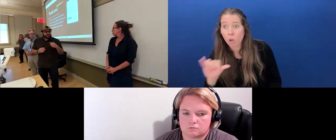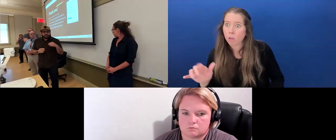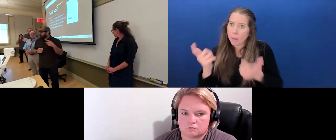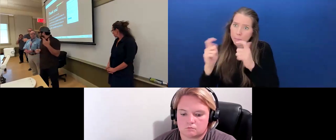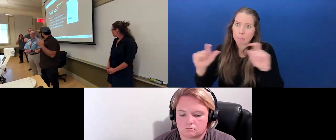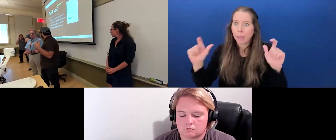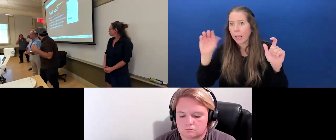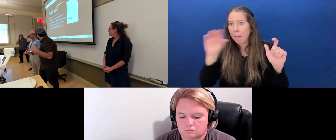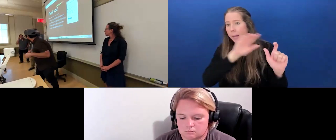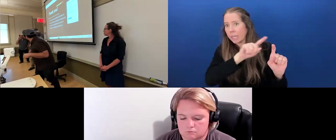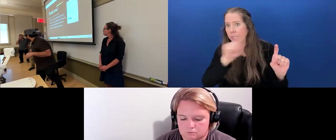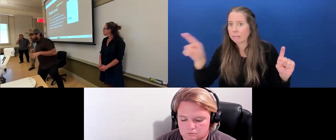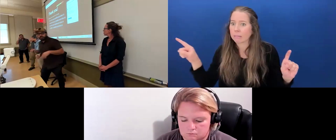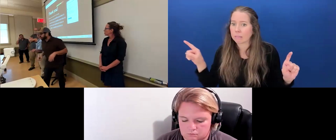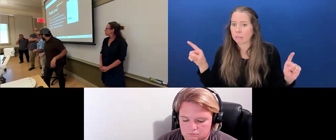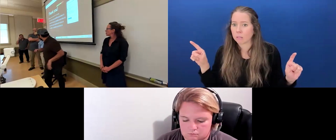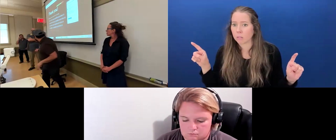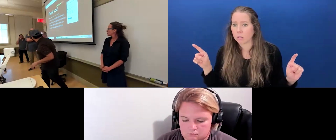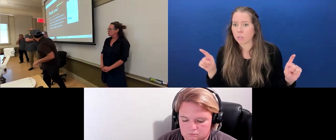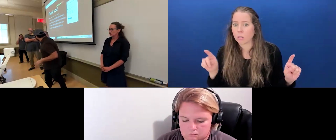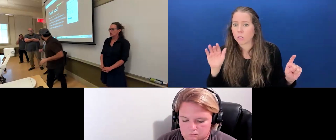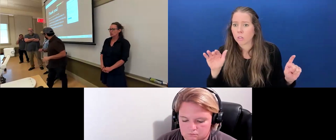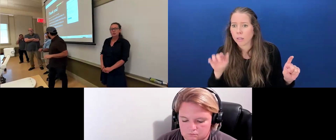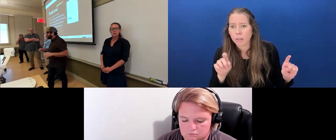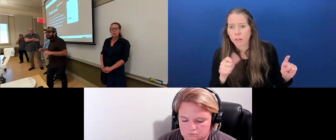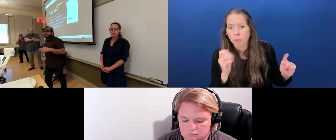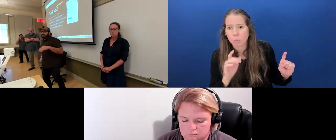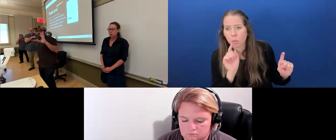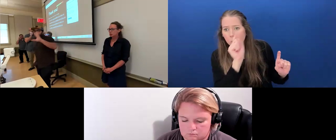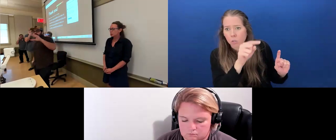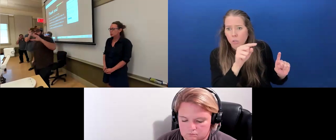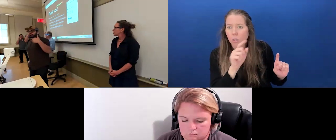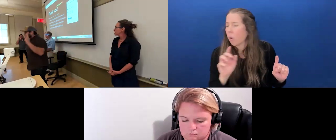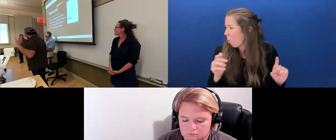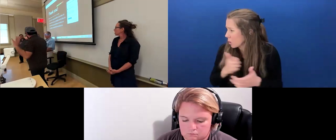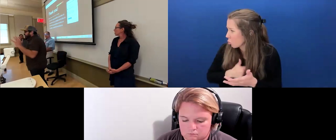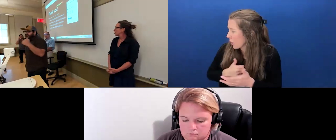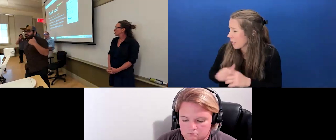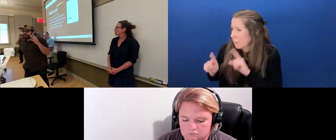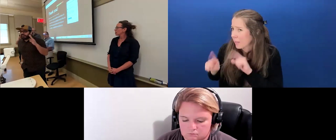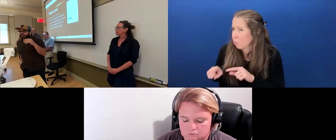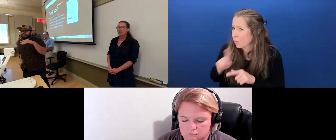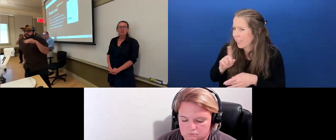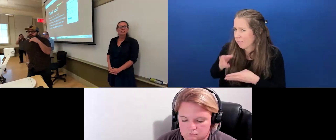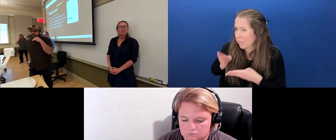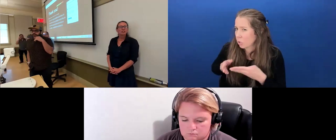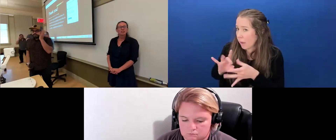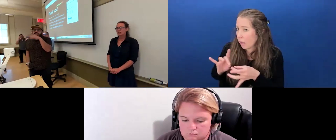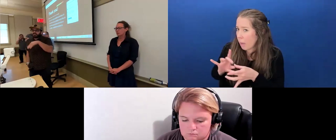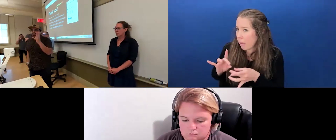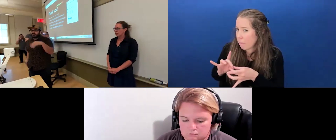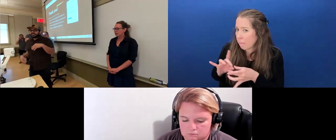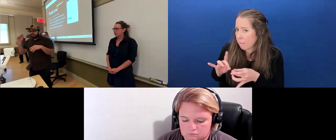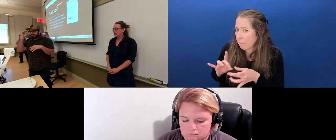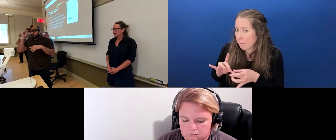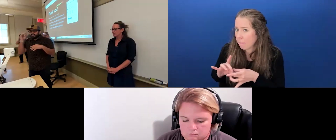companies Back and, there that haven't spoken. Up. oh, I'm sorry. But I'll finish up really fast.